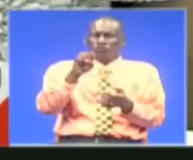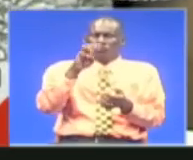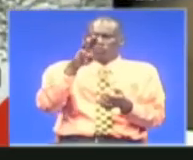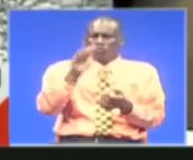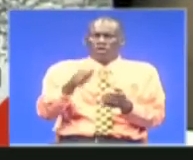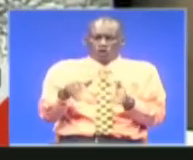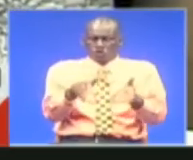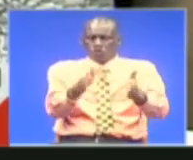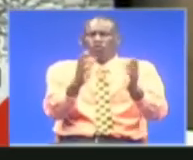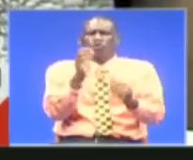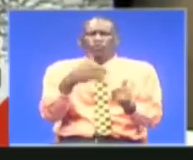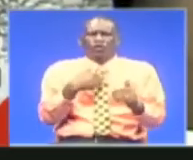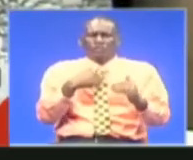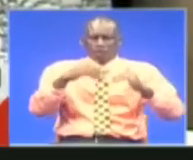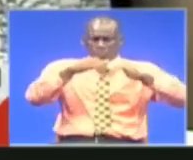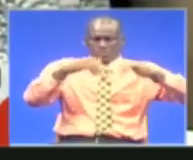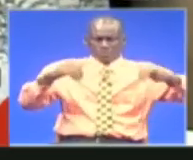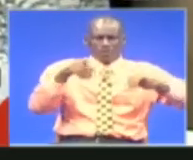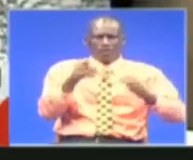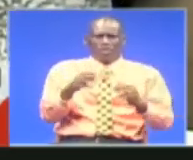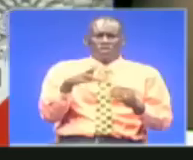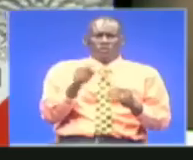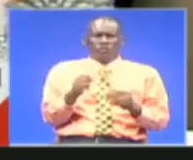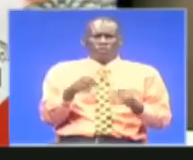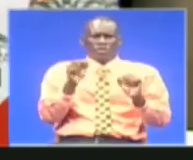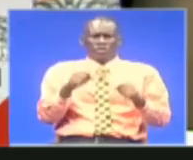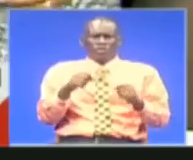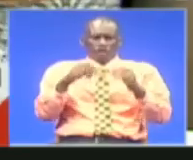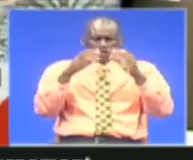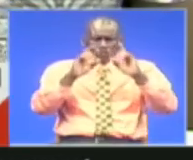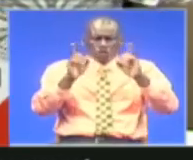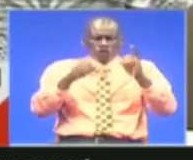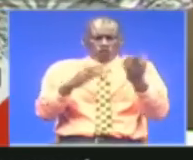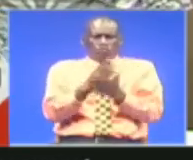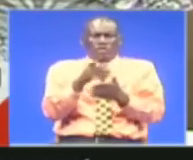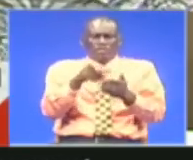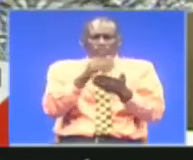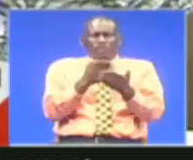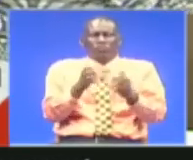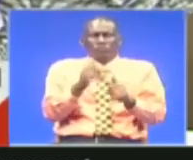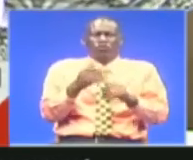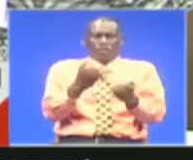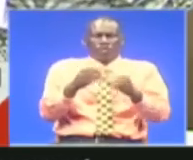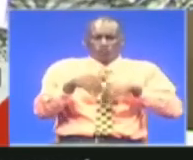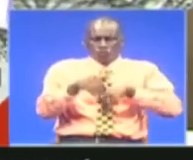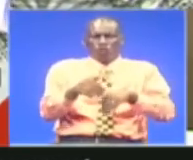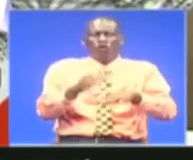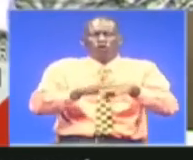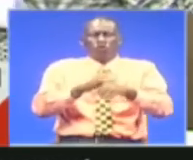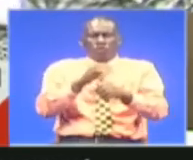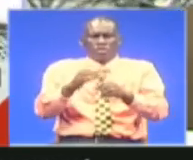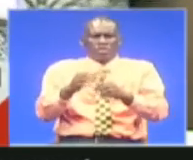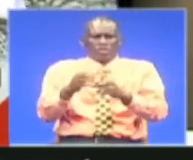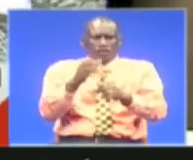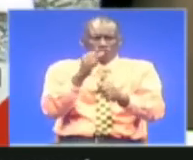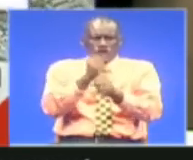been patched up, so won't be too sure about that, and it's something that we need to follow up. Good job there with Leila Mohammed's report,